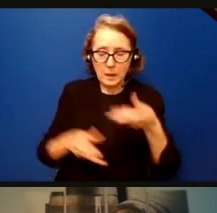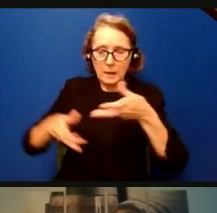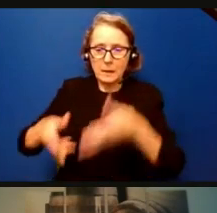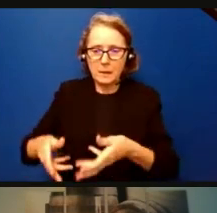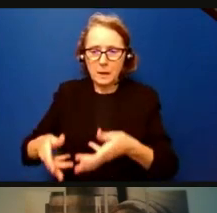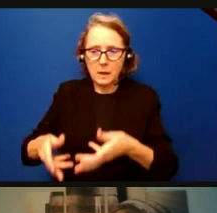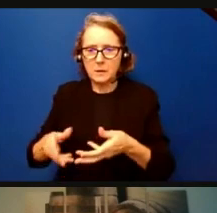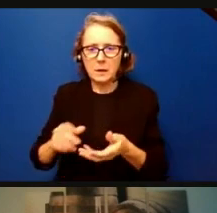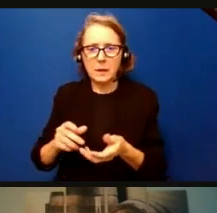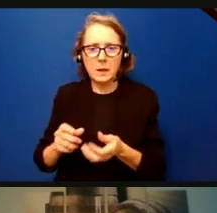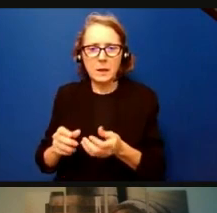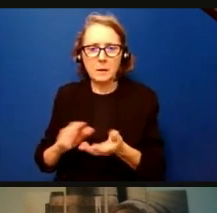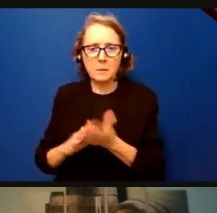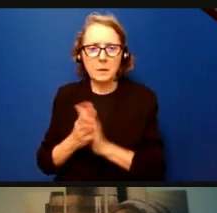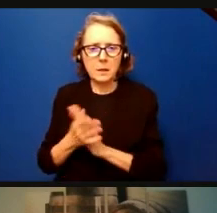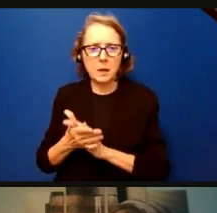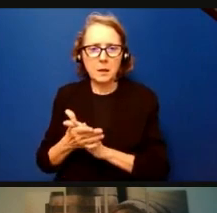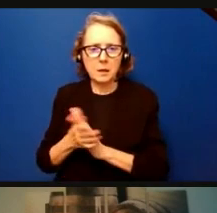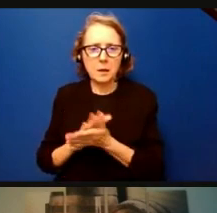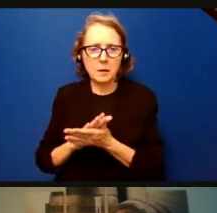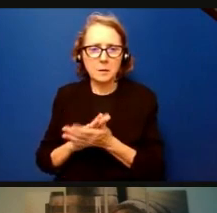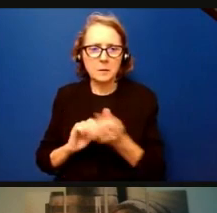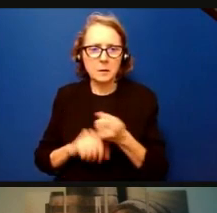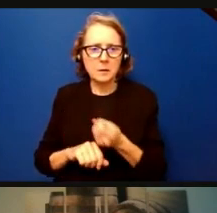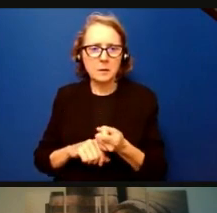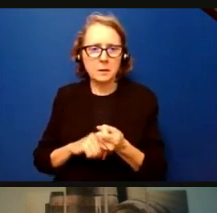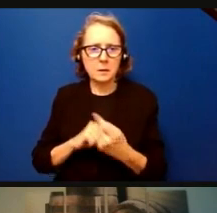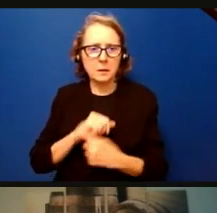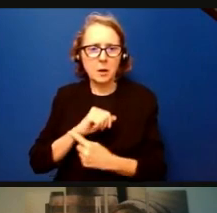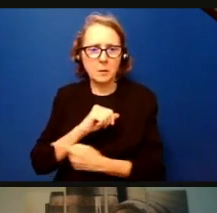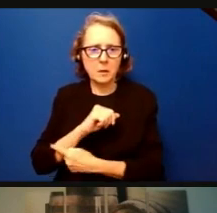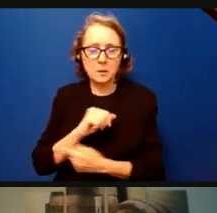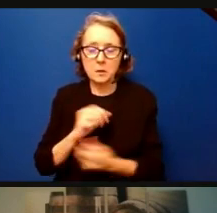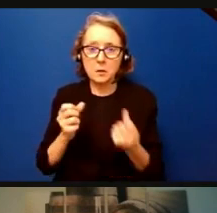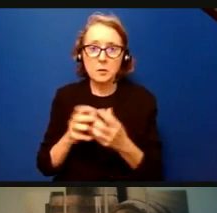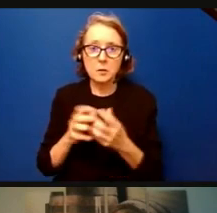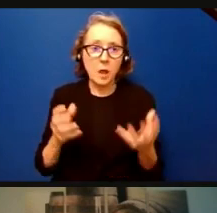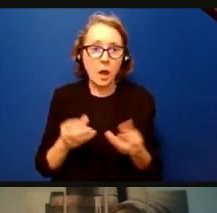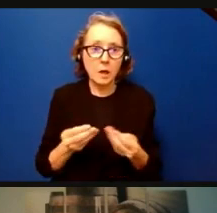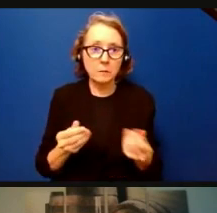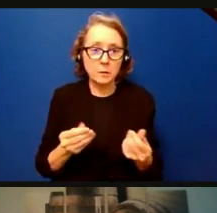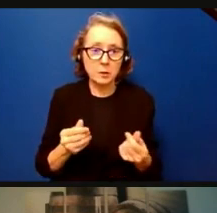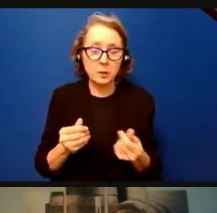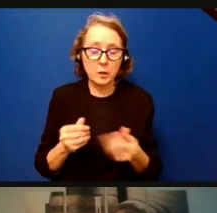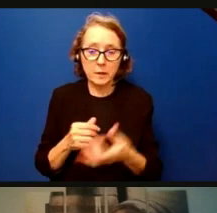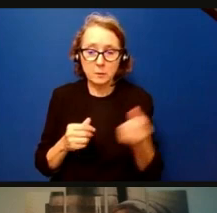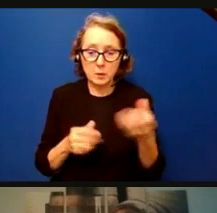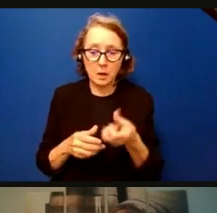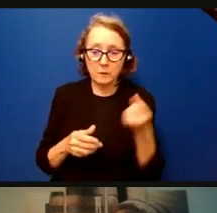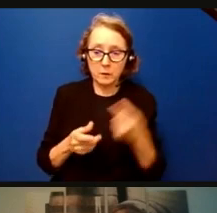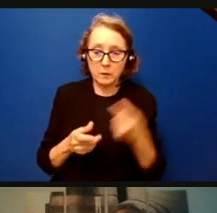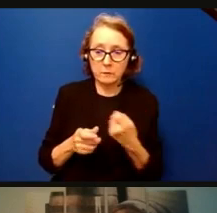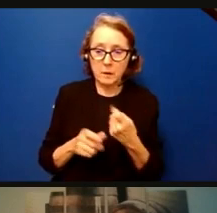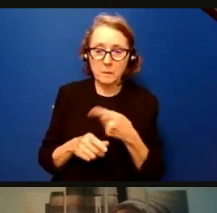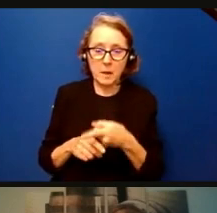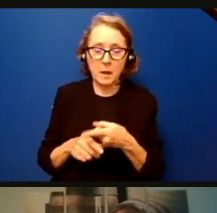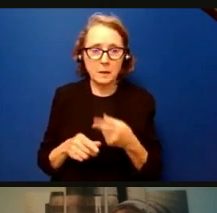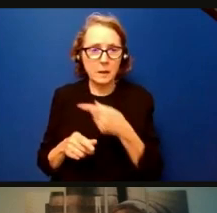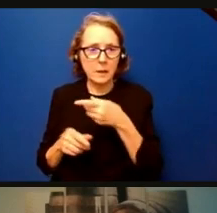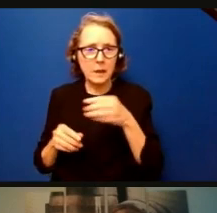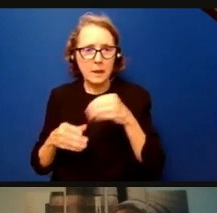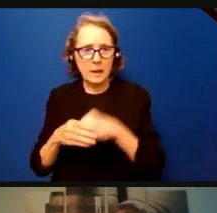then is disposed of. So there's a lot of material that's recovered out of that. At that facility,